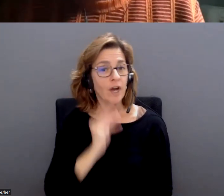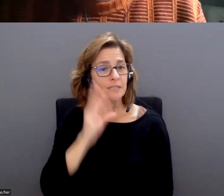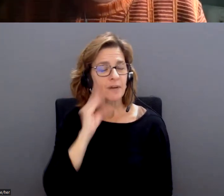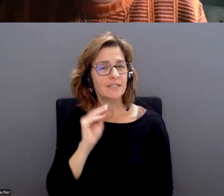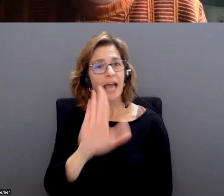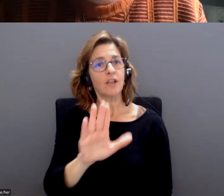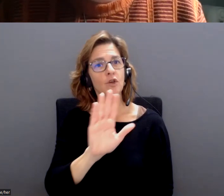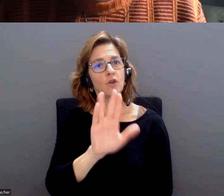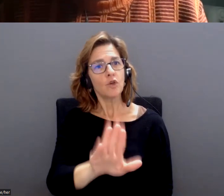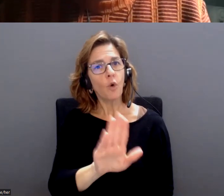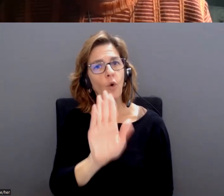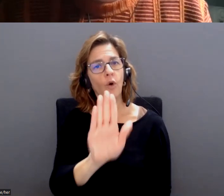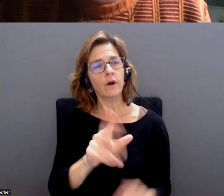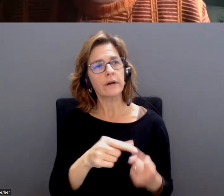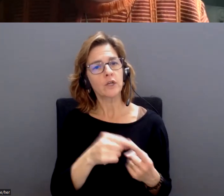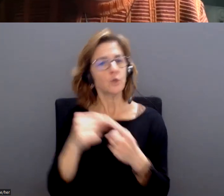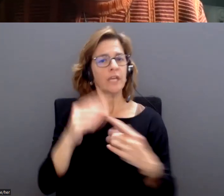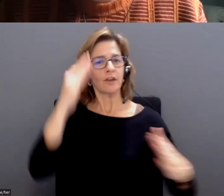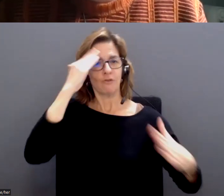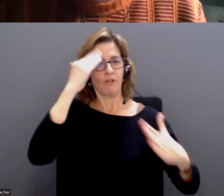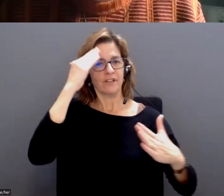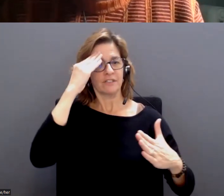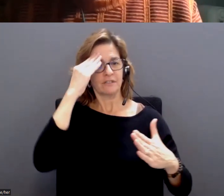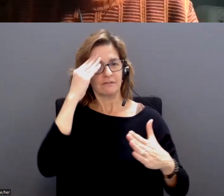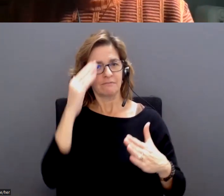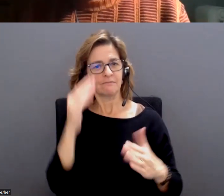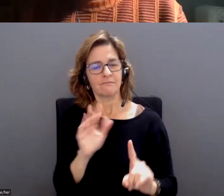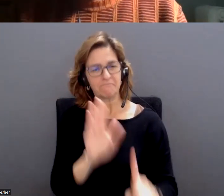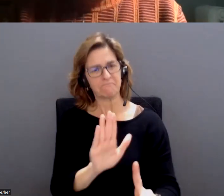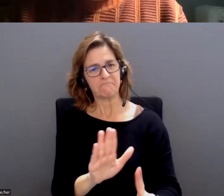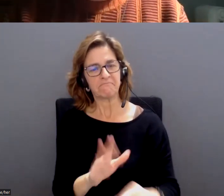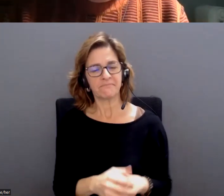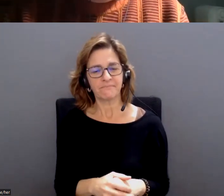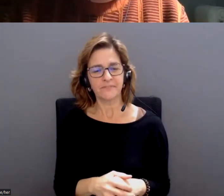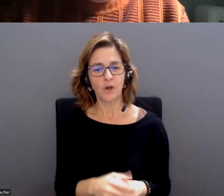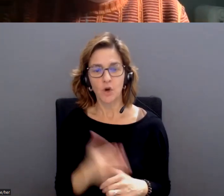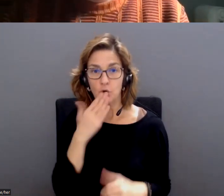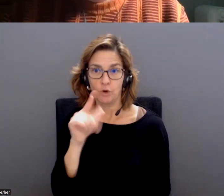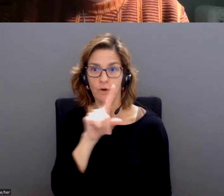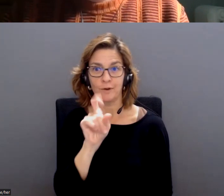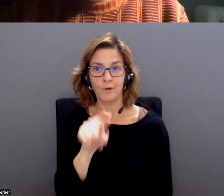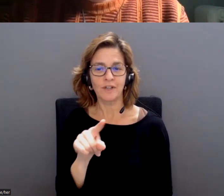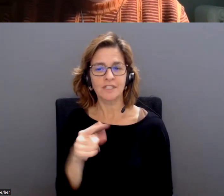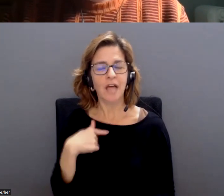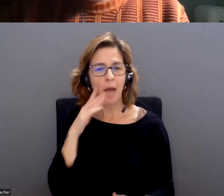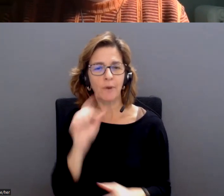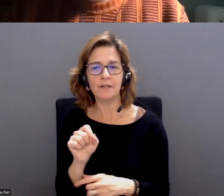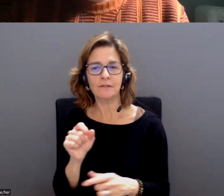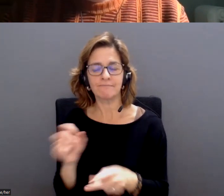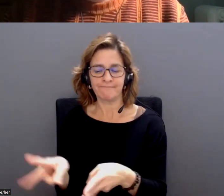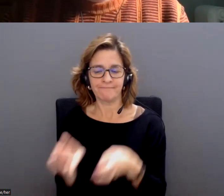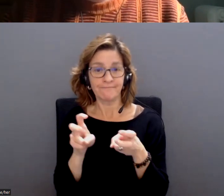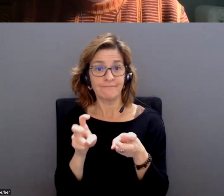unique knowledge. We're getting some really great questions, so I want to start touching on these questions. I'm going